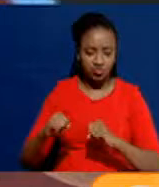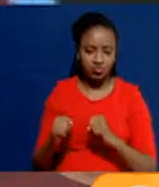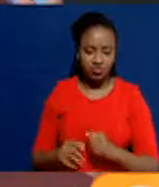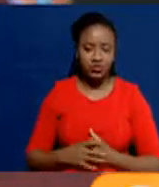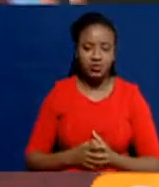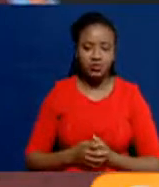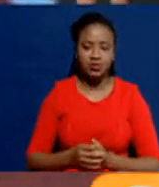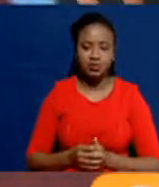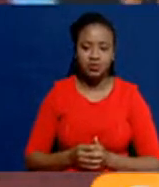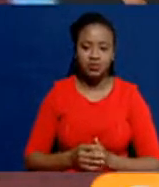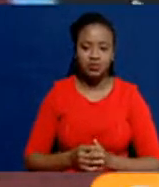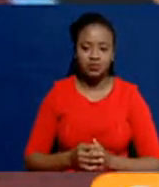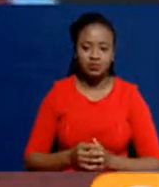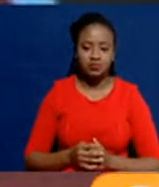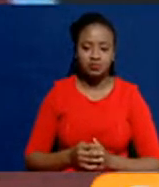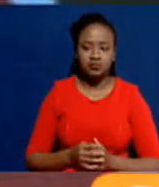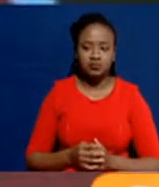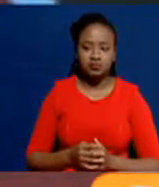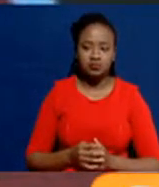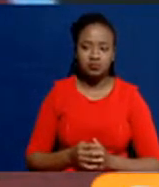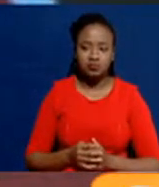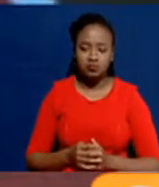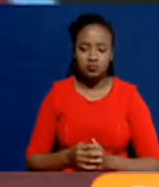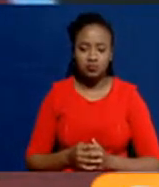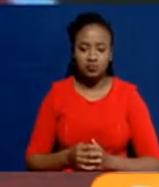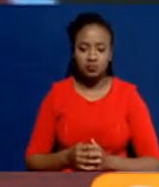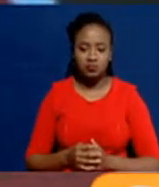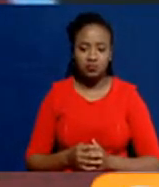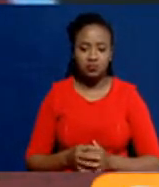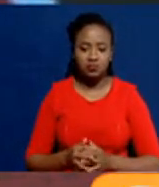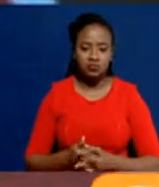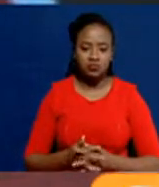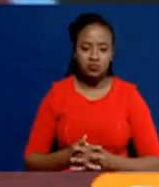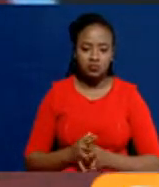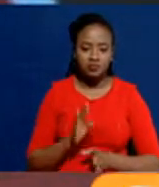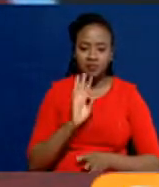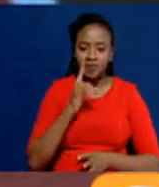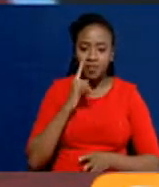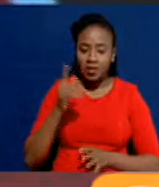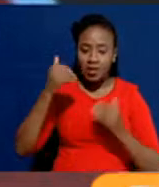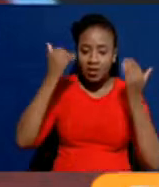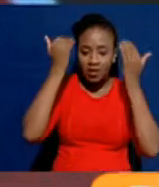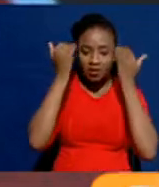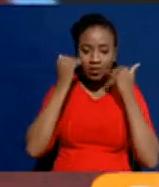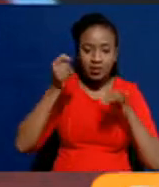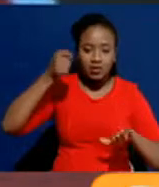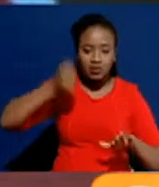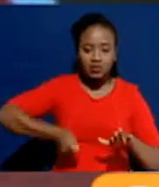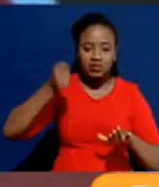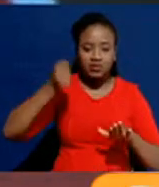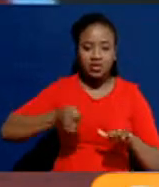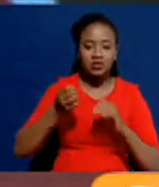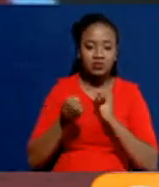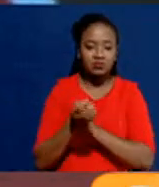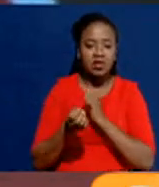that. Soundbite. Maybe we can just listen to Justice Kanye Kimondo